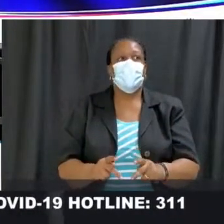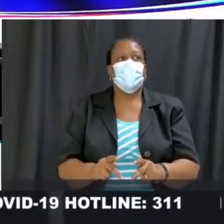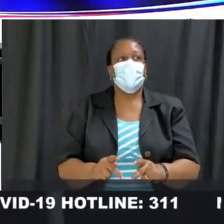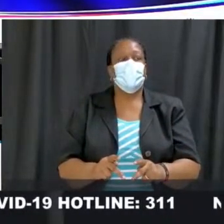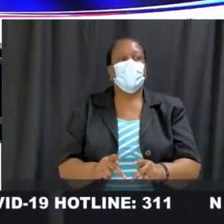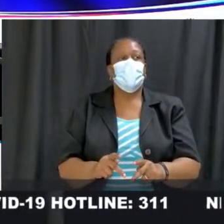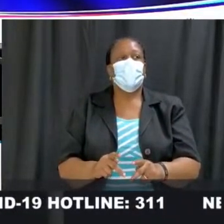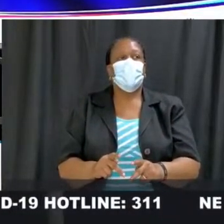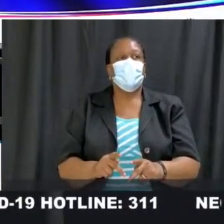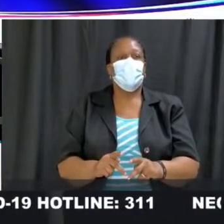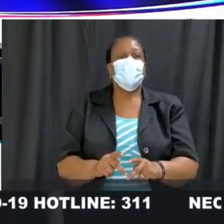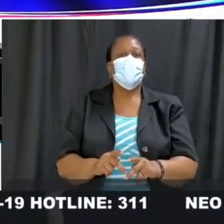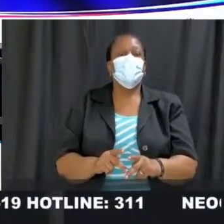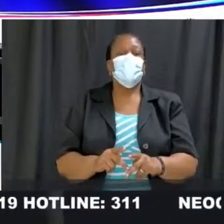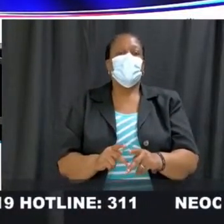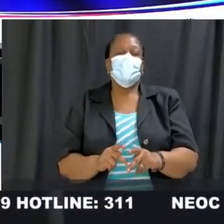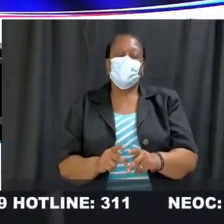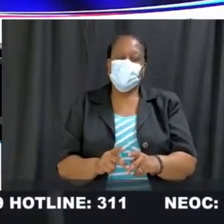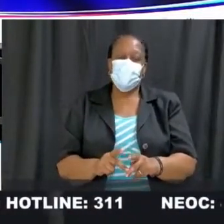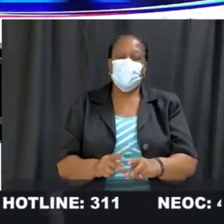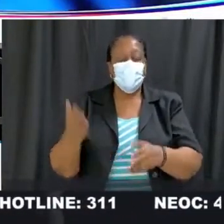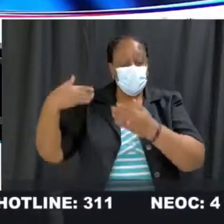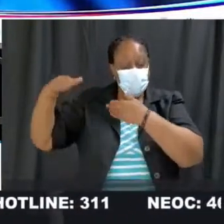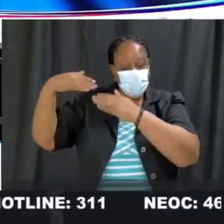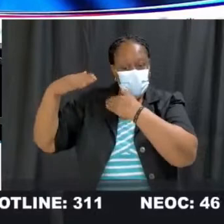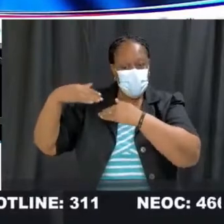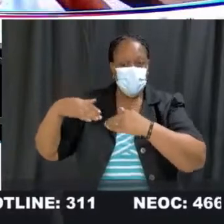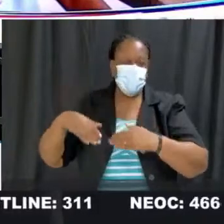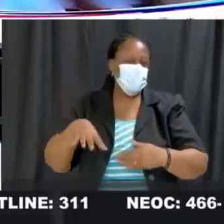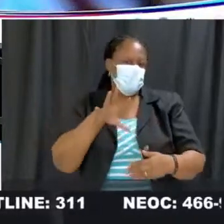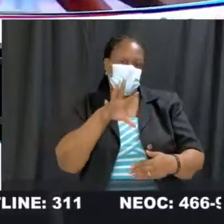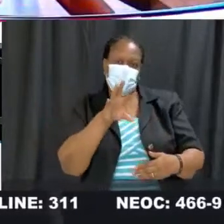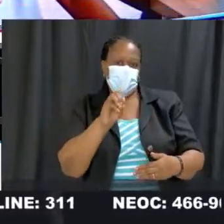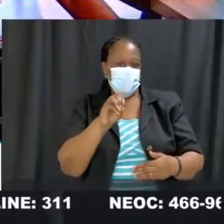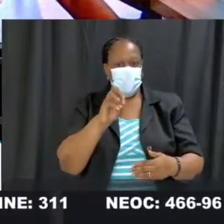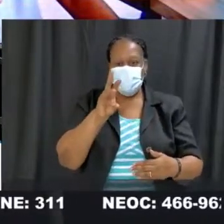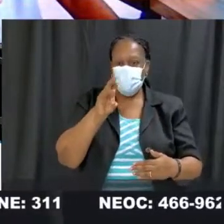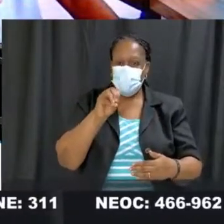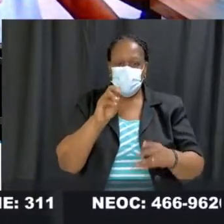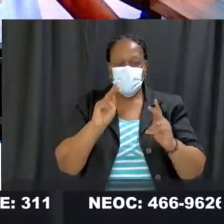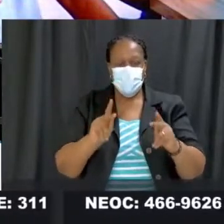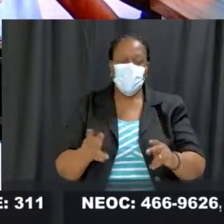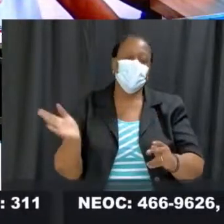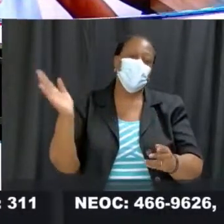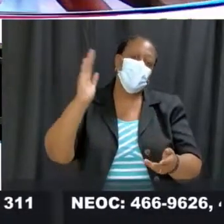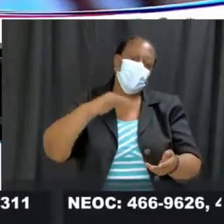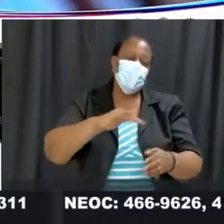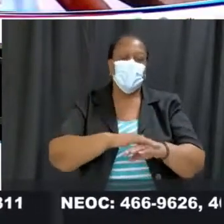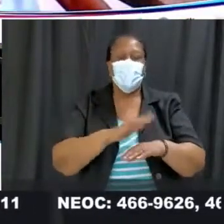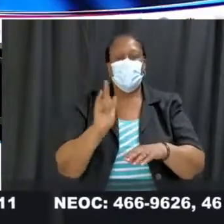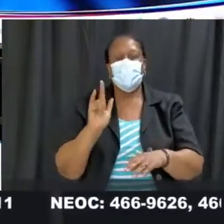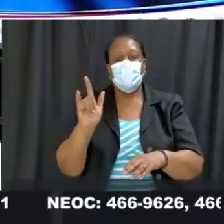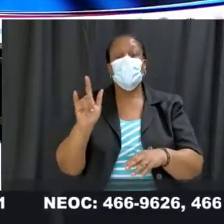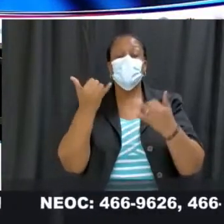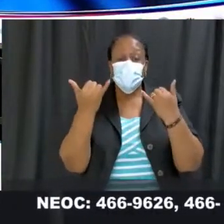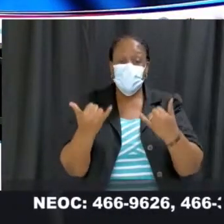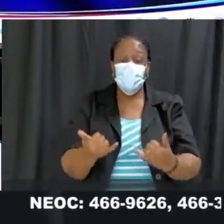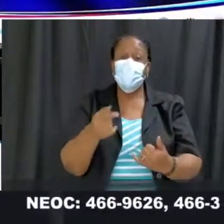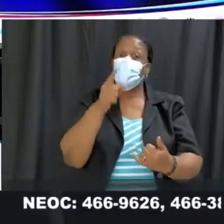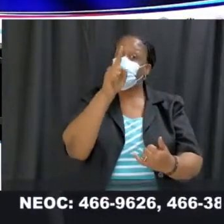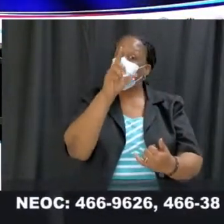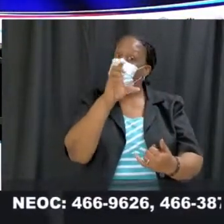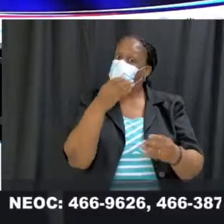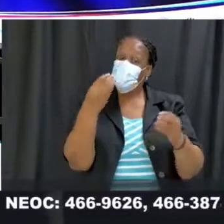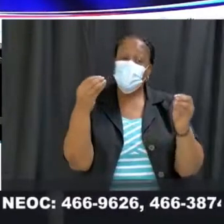the 50 and the 60s. We are now seeing the hundreds and so on with people arriving into the Federation, which is a